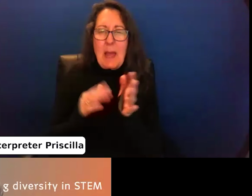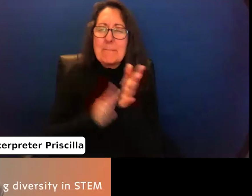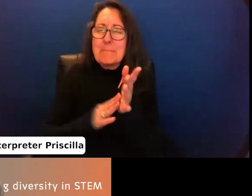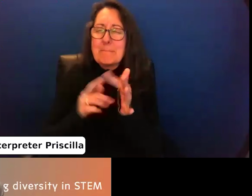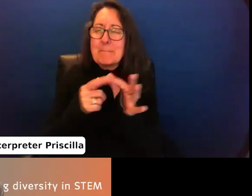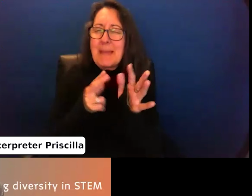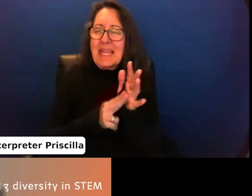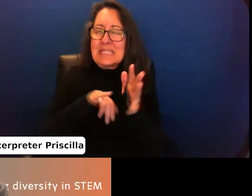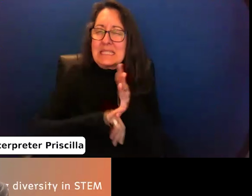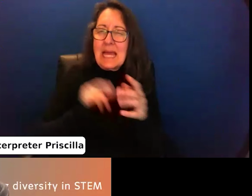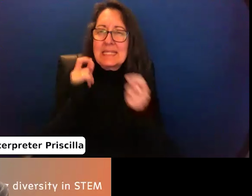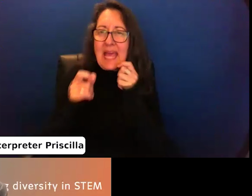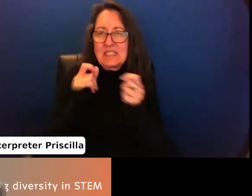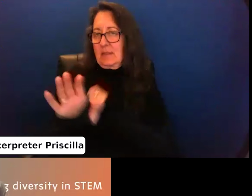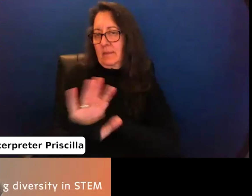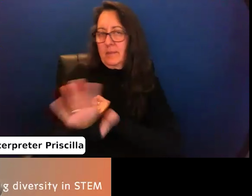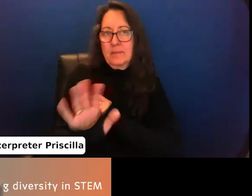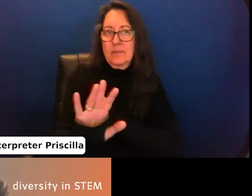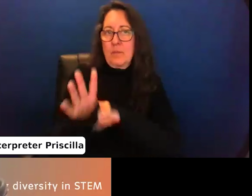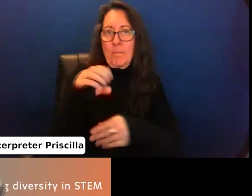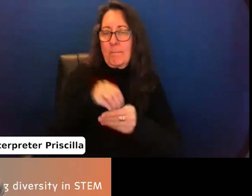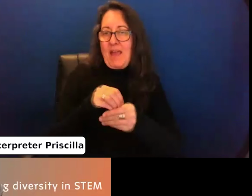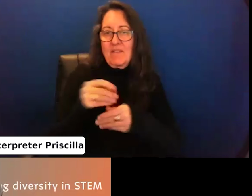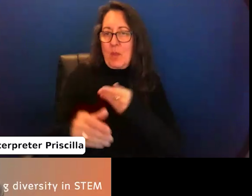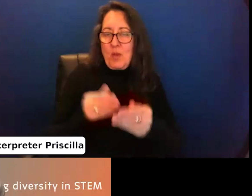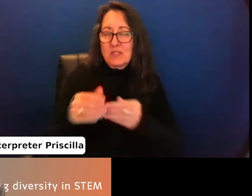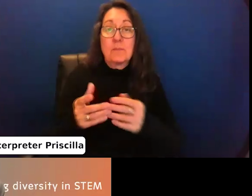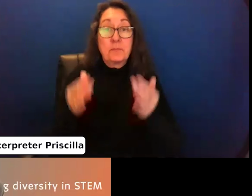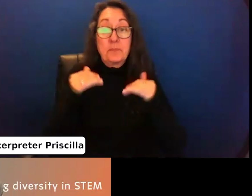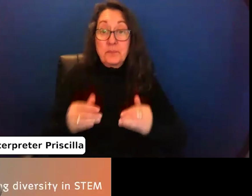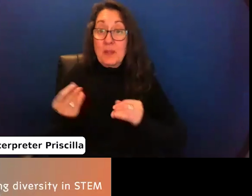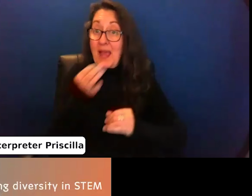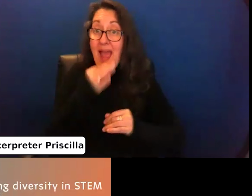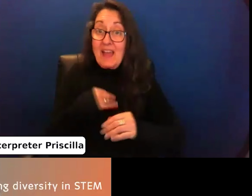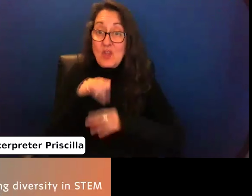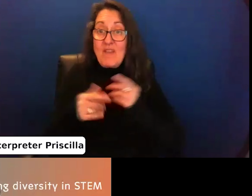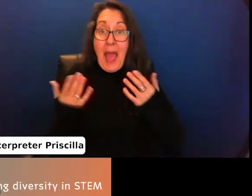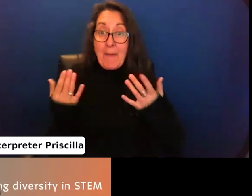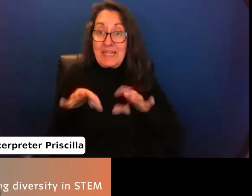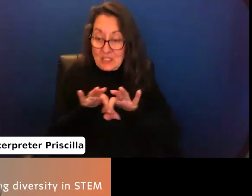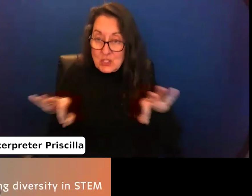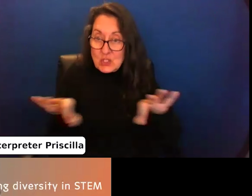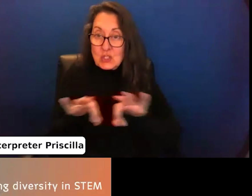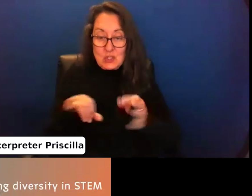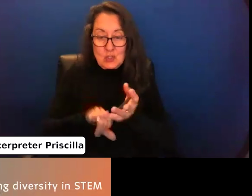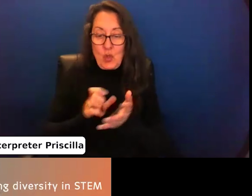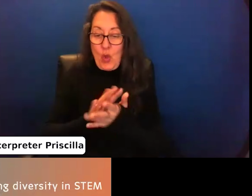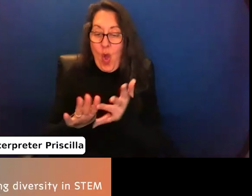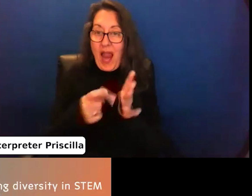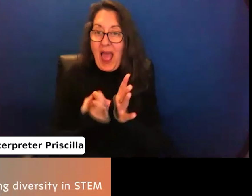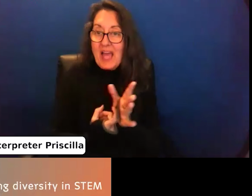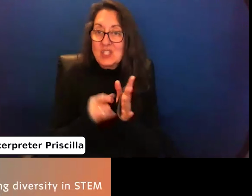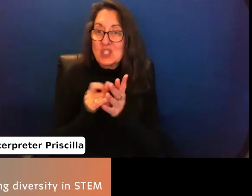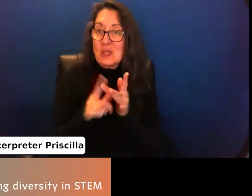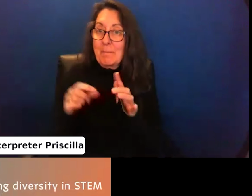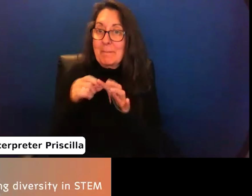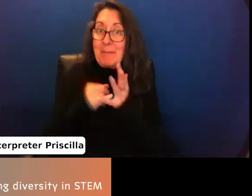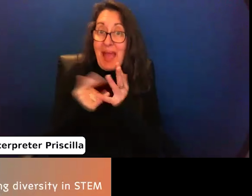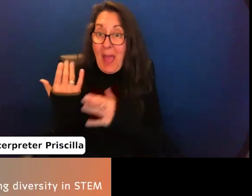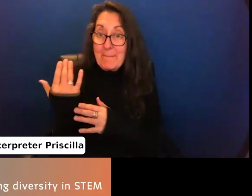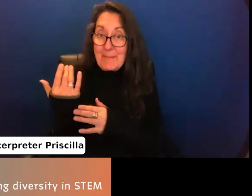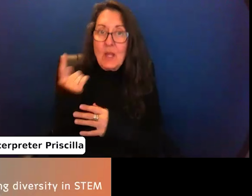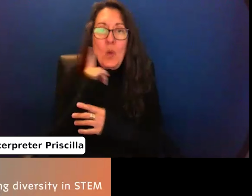There's also a few questions regarding how many scholarships are on offer this year. We will award